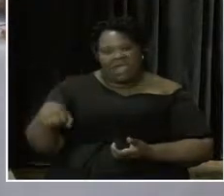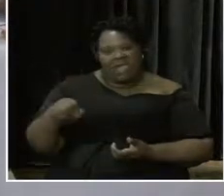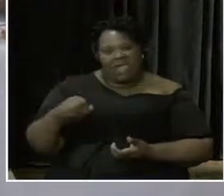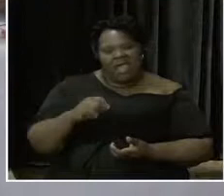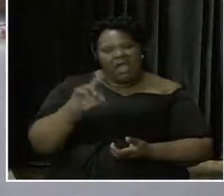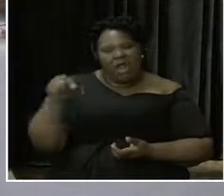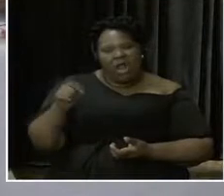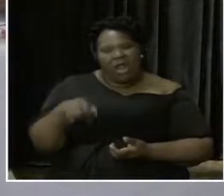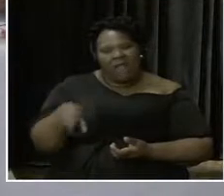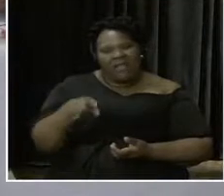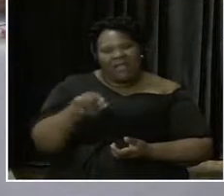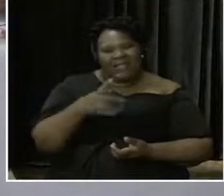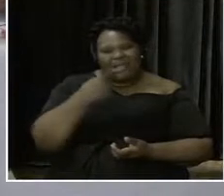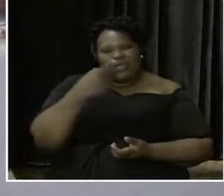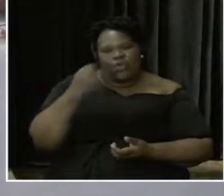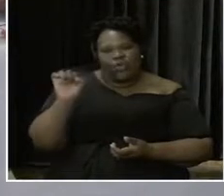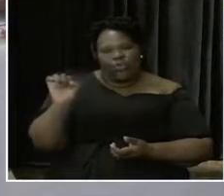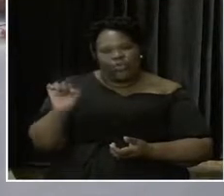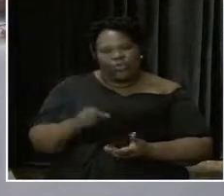No.